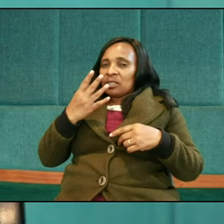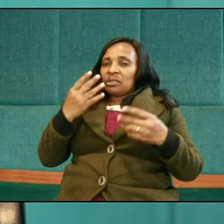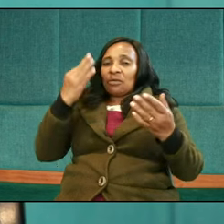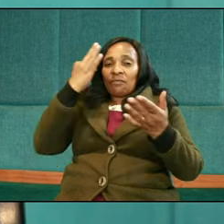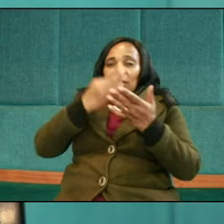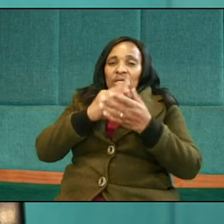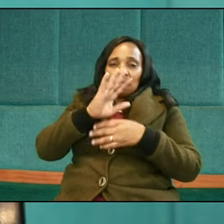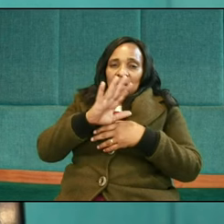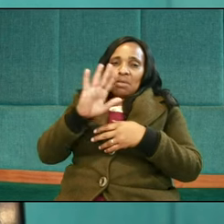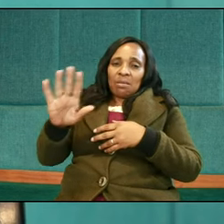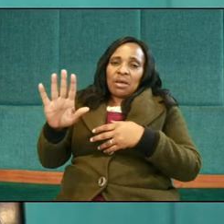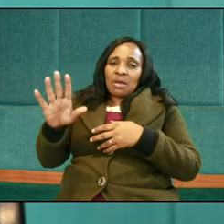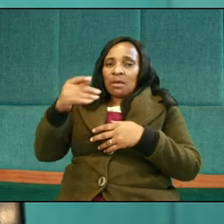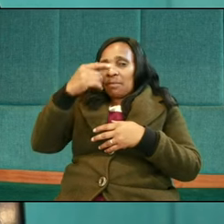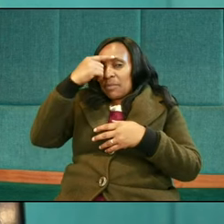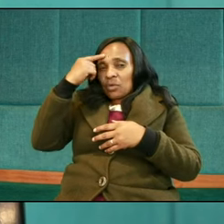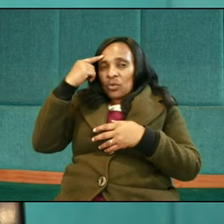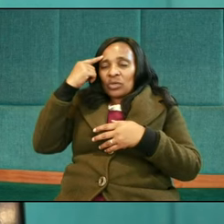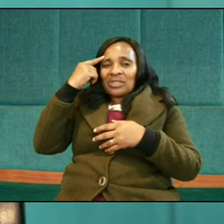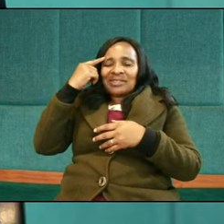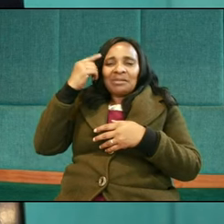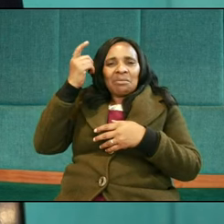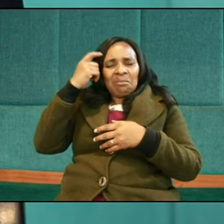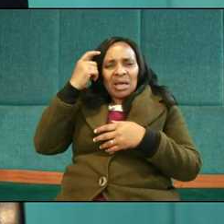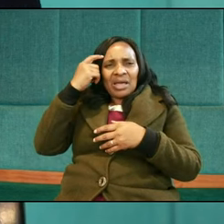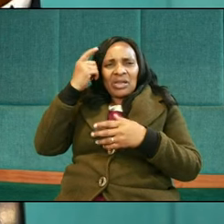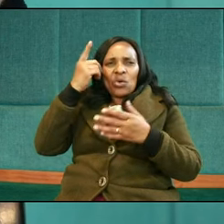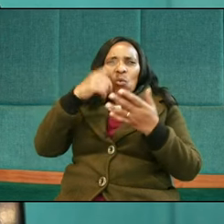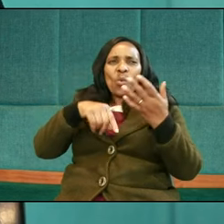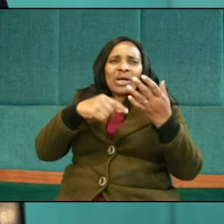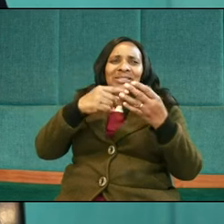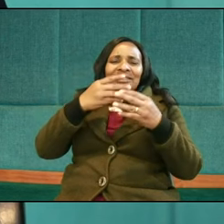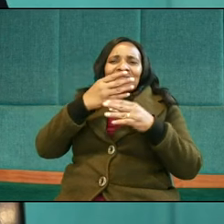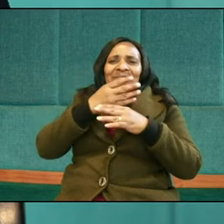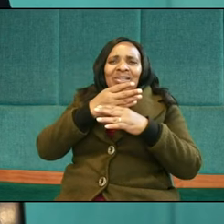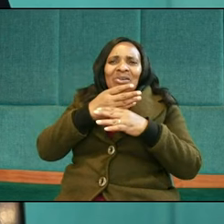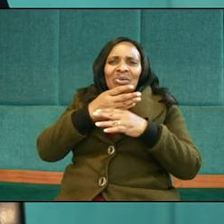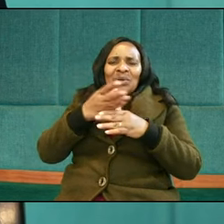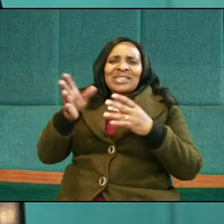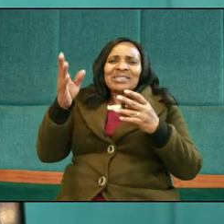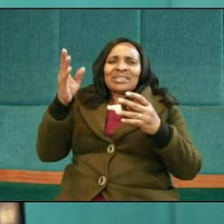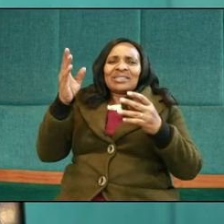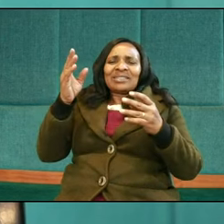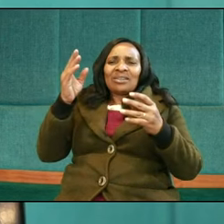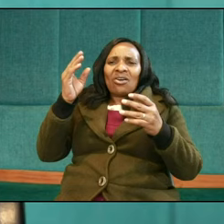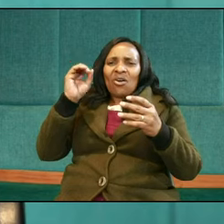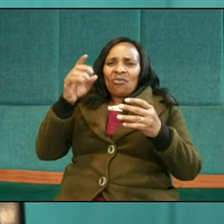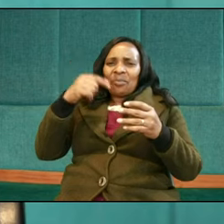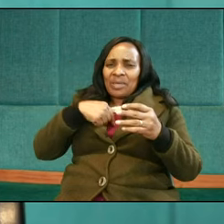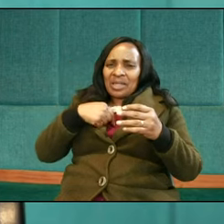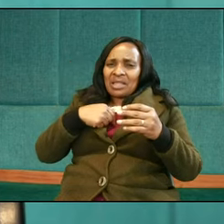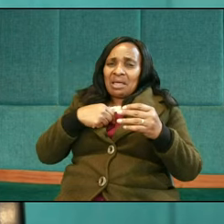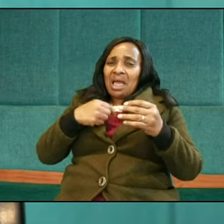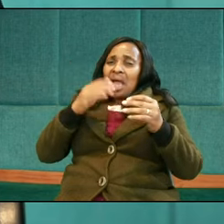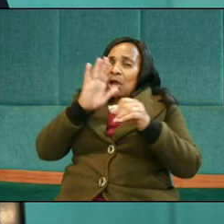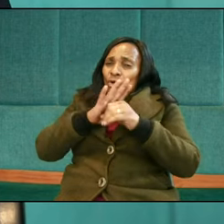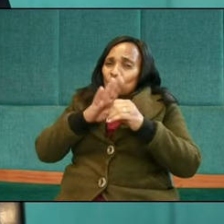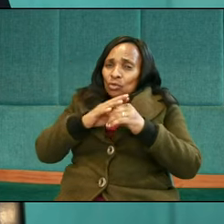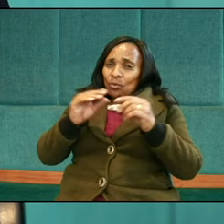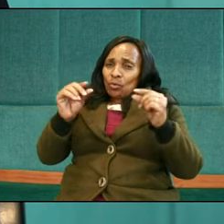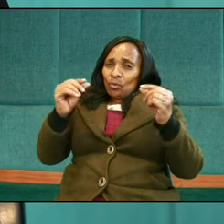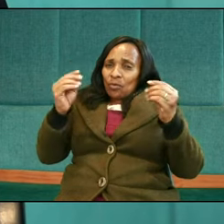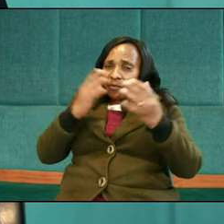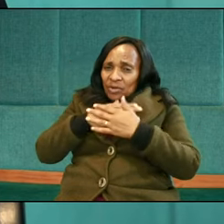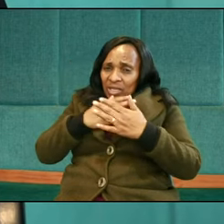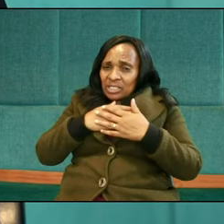because their mindset is like, what will the rest think of me? It's more of peer pressure. But if you're